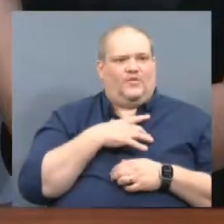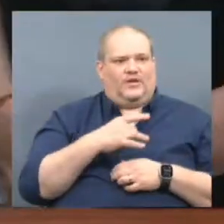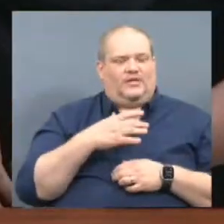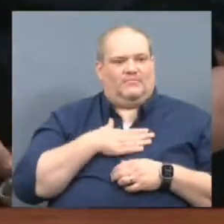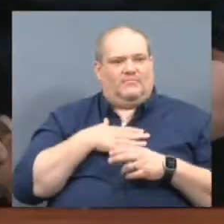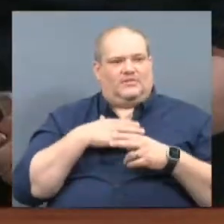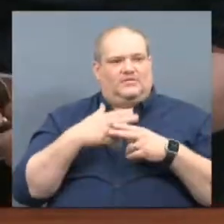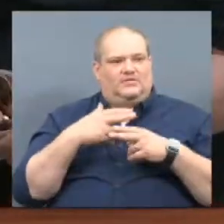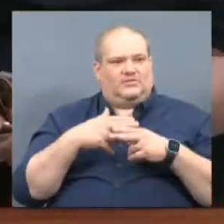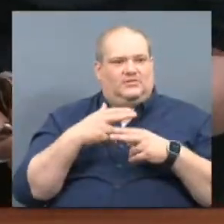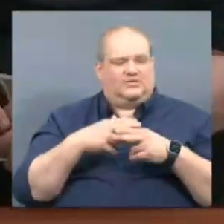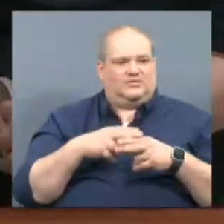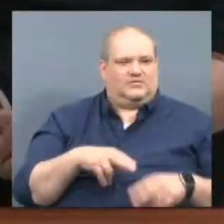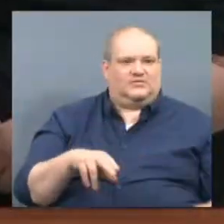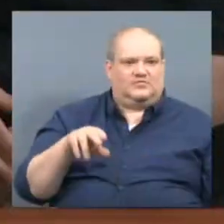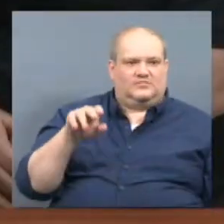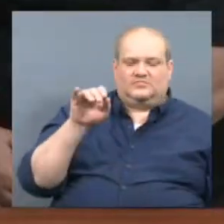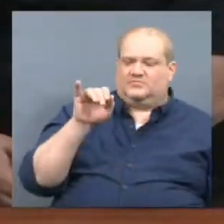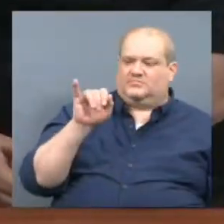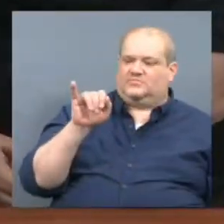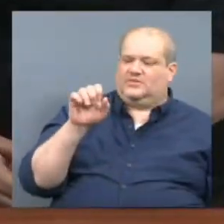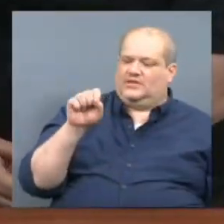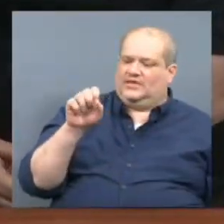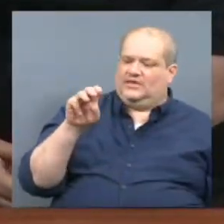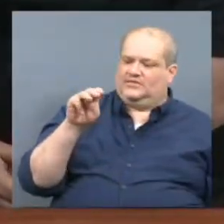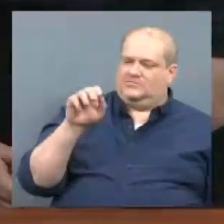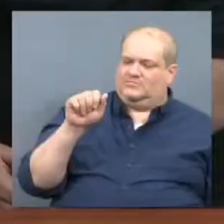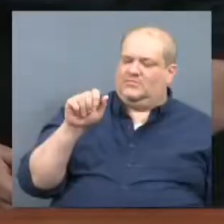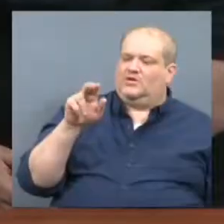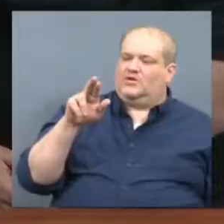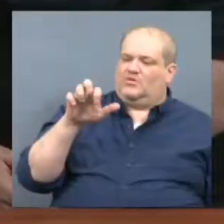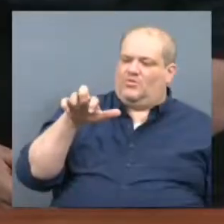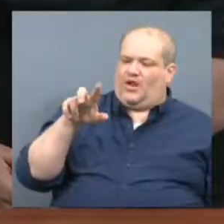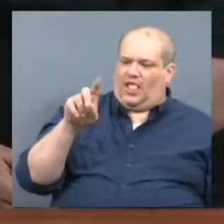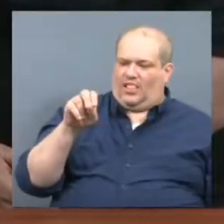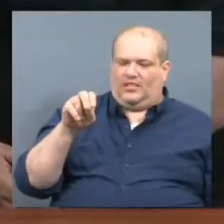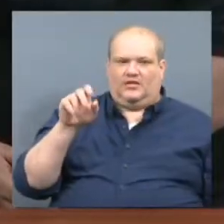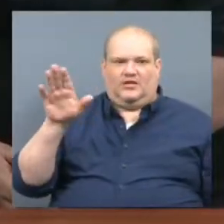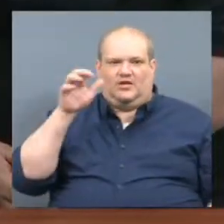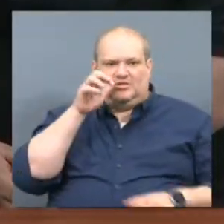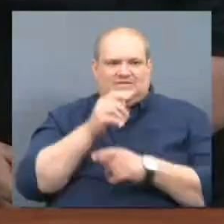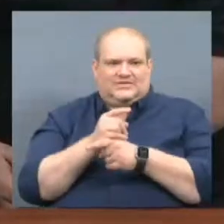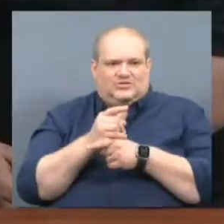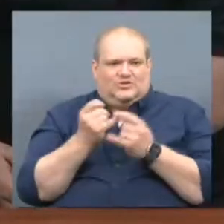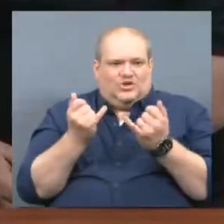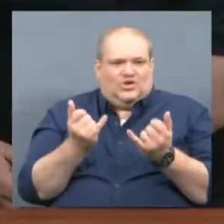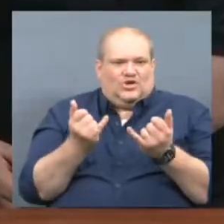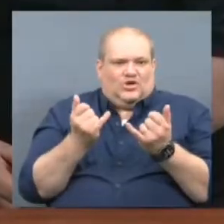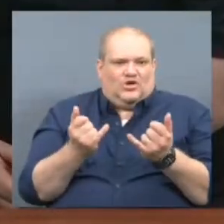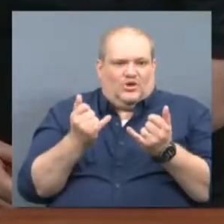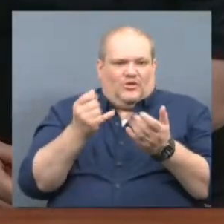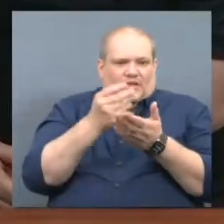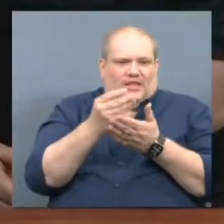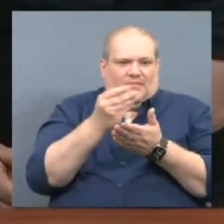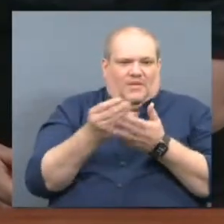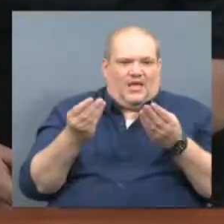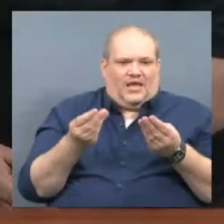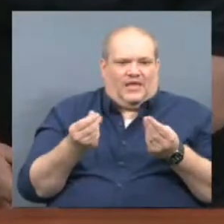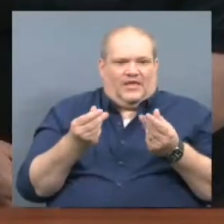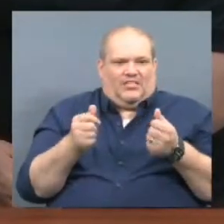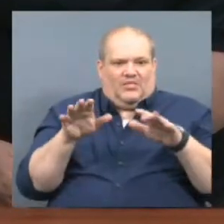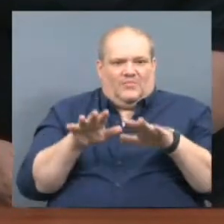my name. My name is Esmeralda Gonzalez, and I am Vianney's sister. She's currently buying the